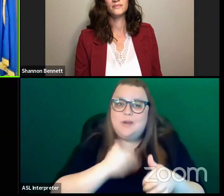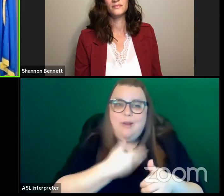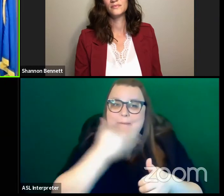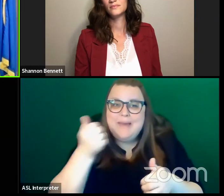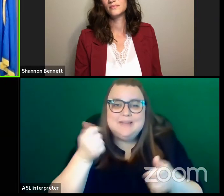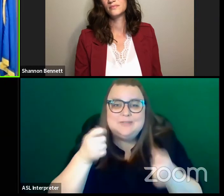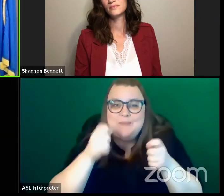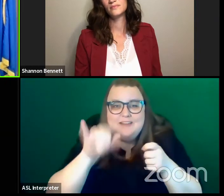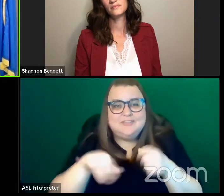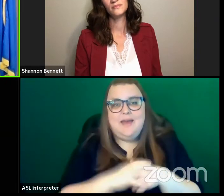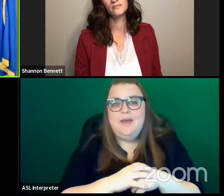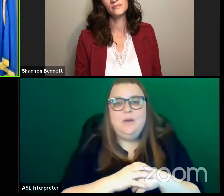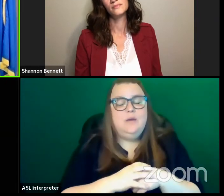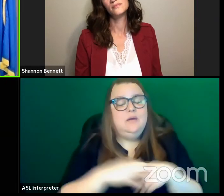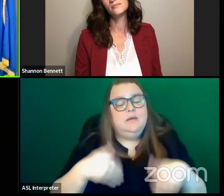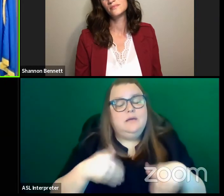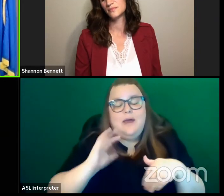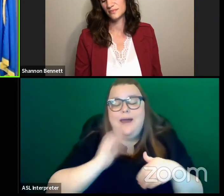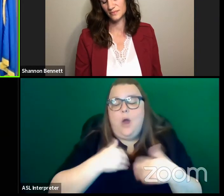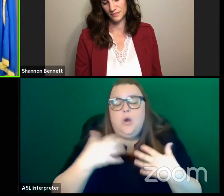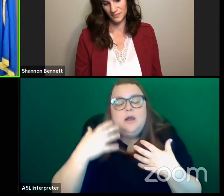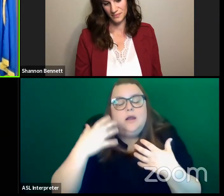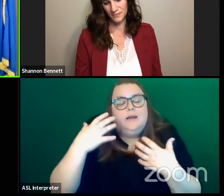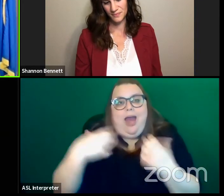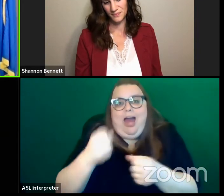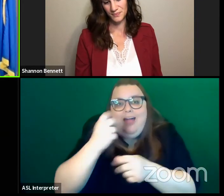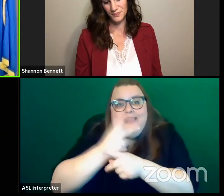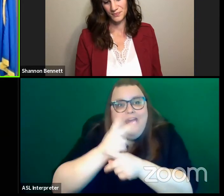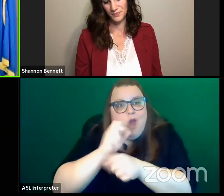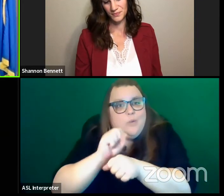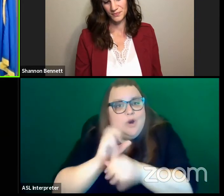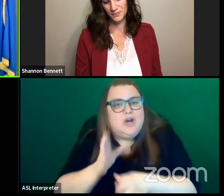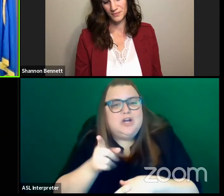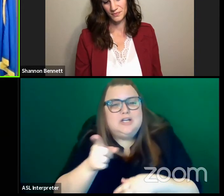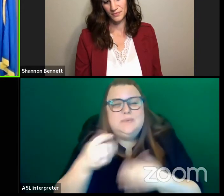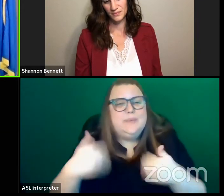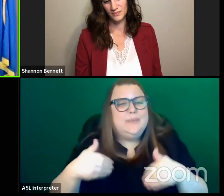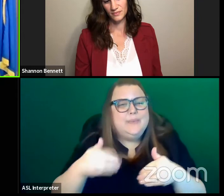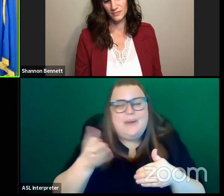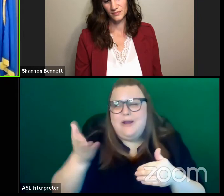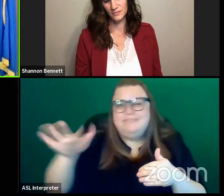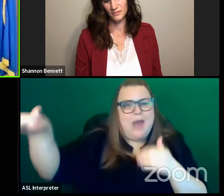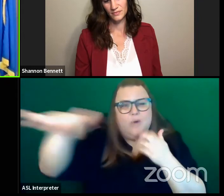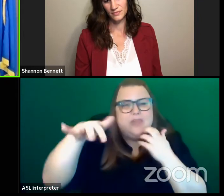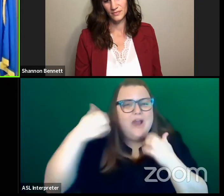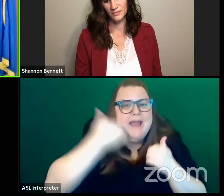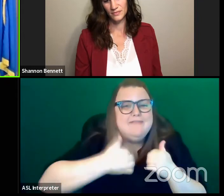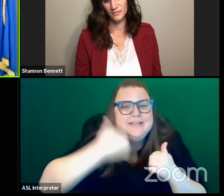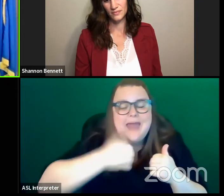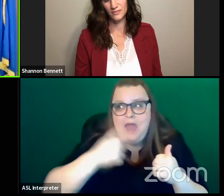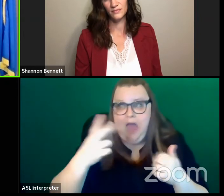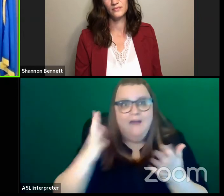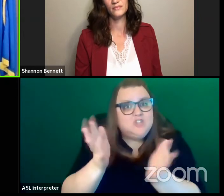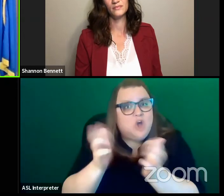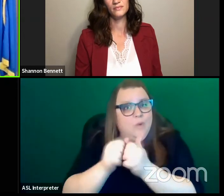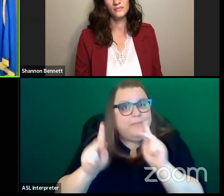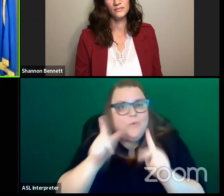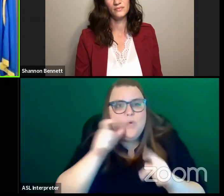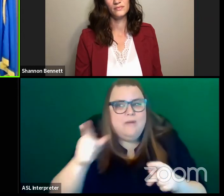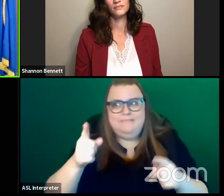say enough about our frontline healthcare workers. I mean, they are out there every day. I talk to folks that have not had a day off in 4, 5, 6,